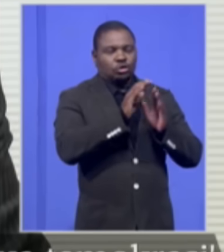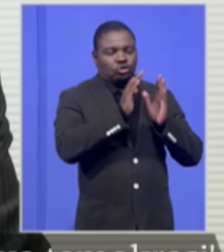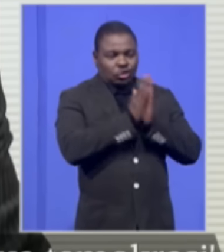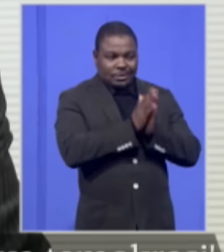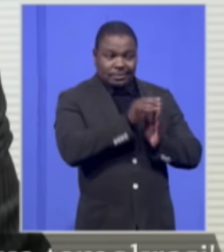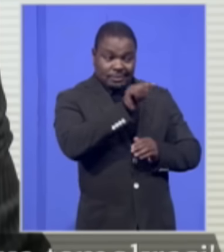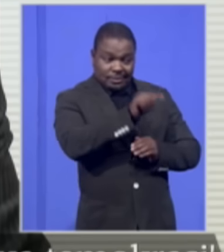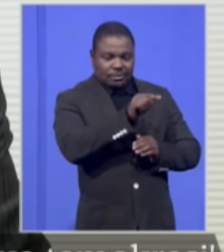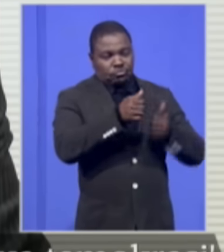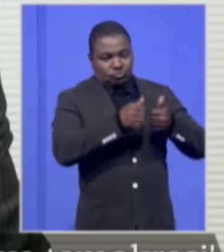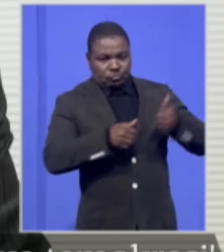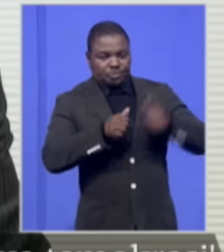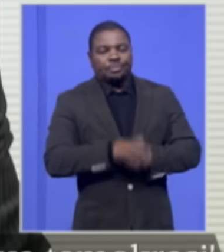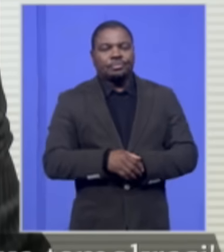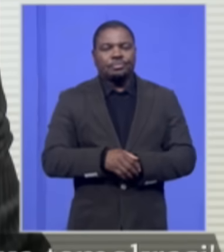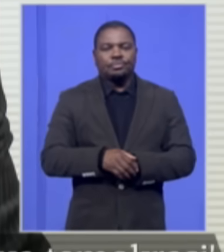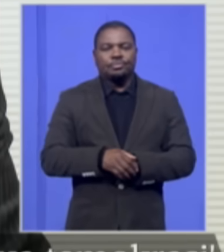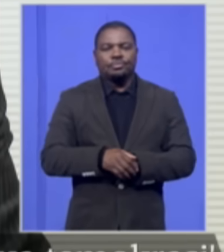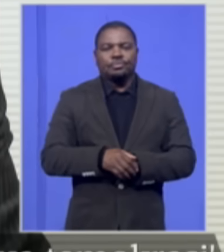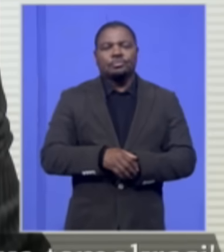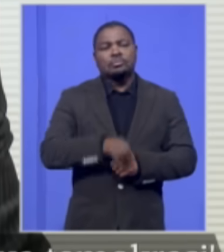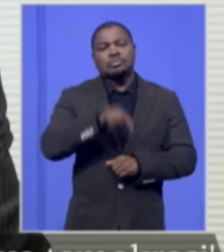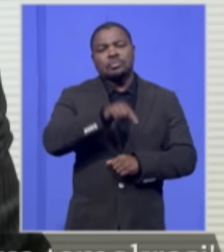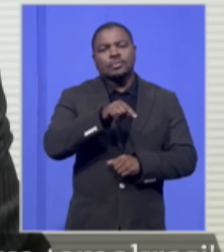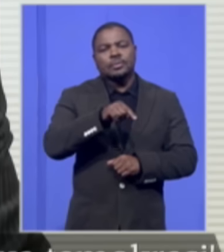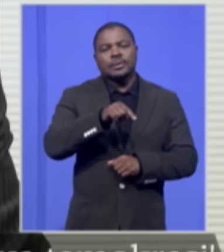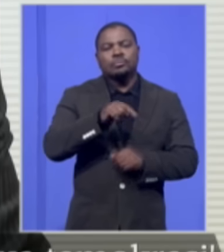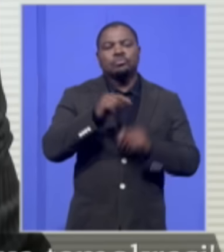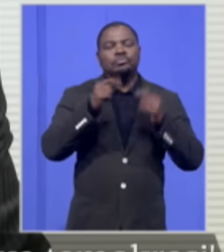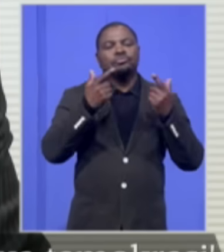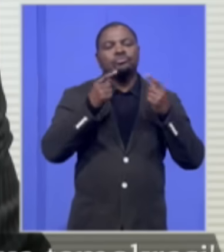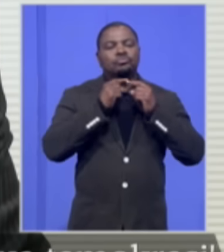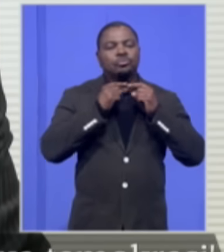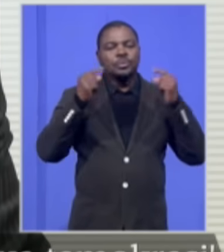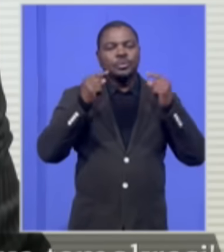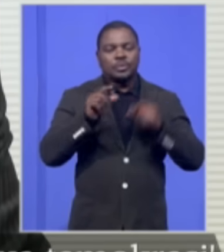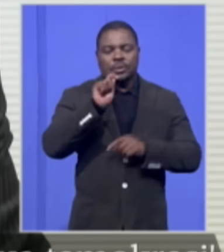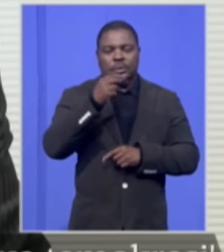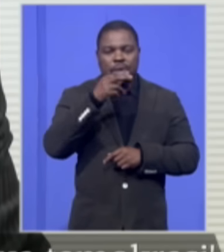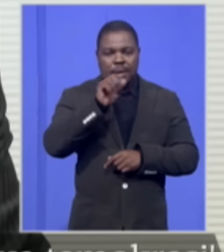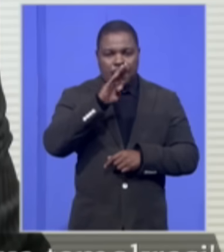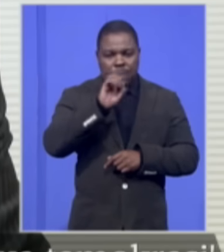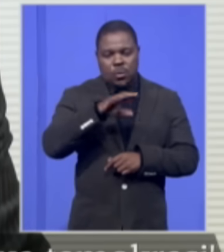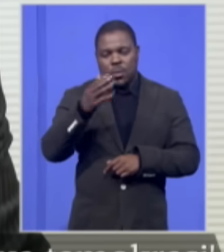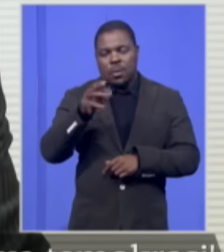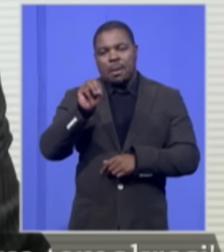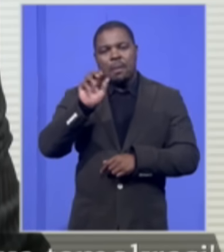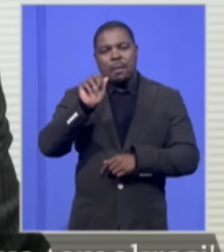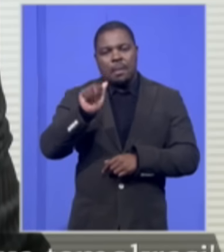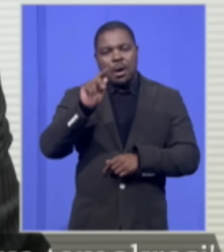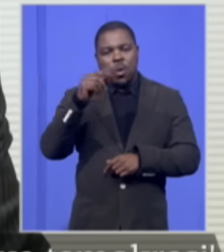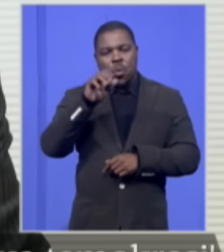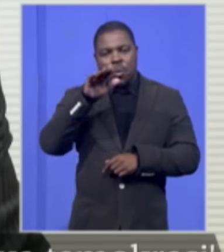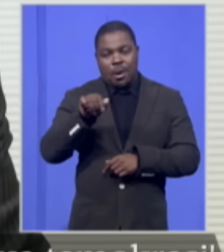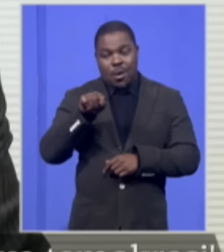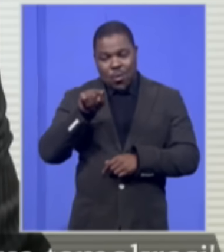Church. The Most Reverend Thabo Makgoba, Anglican Archbishop of Cape